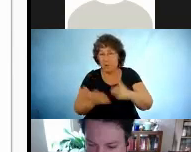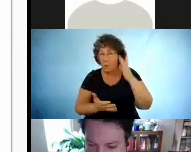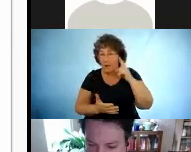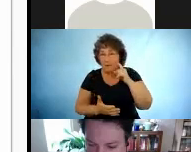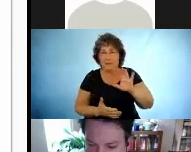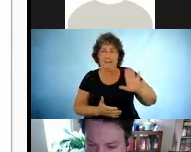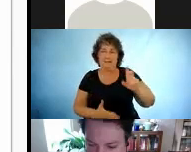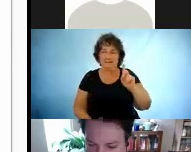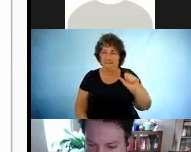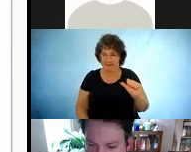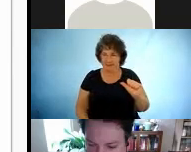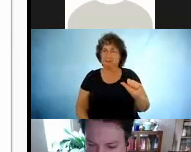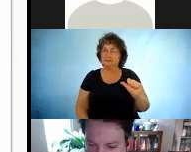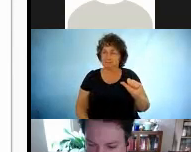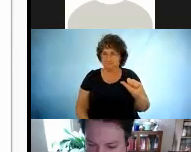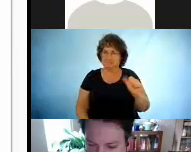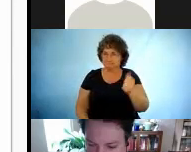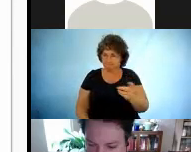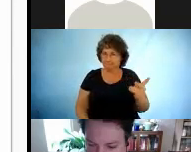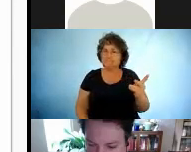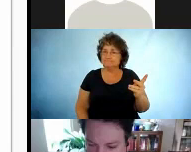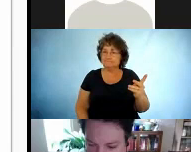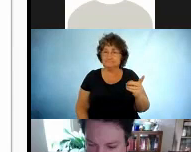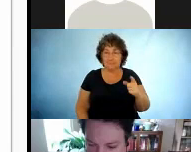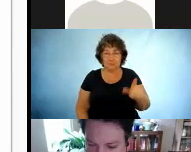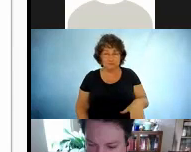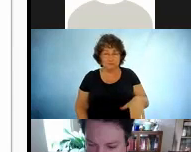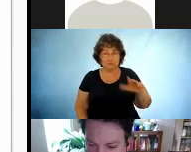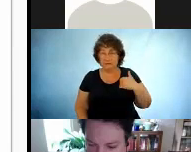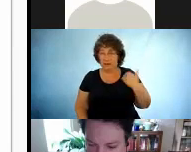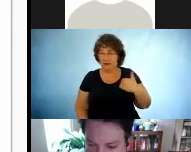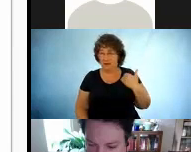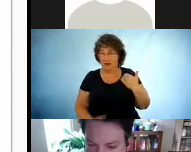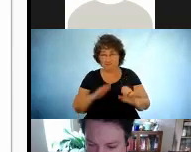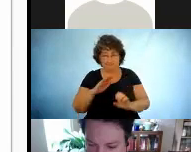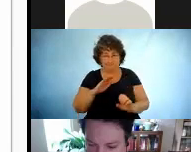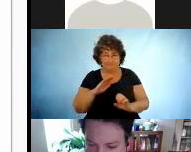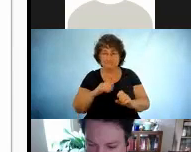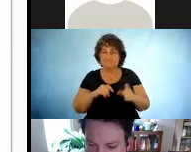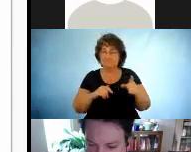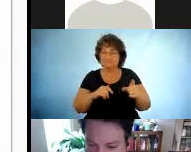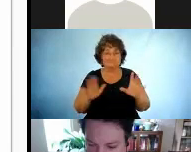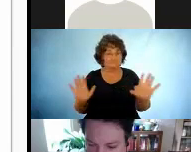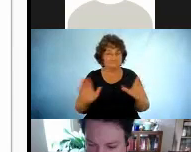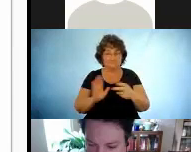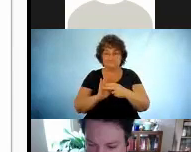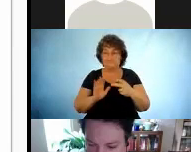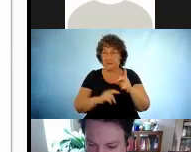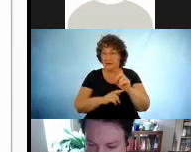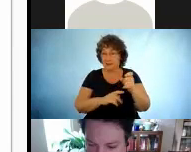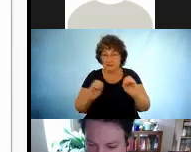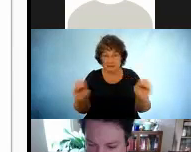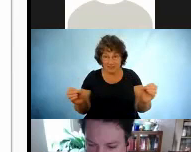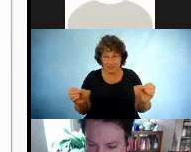disabilities in a very early age in elementary school, They went undiagnosed. He didn't get the supports